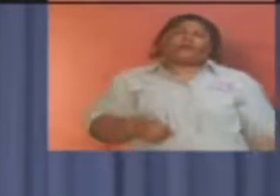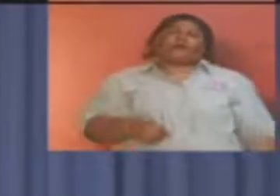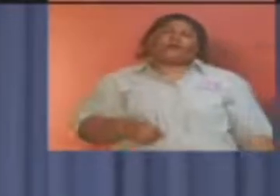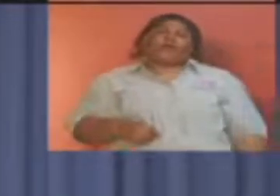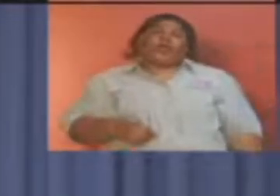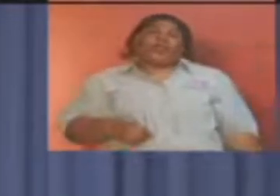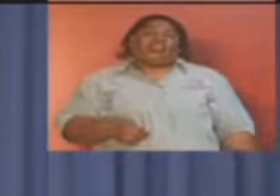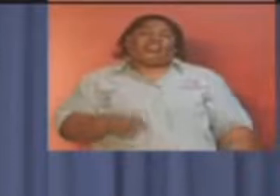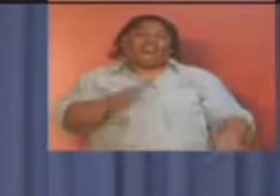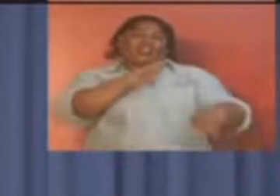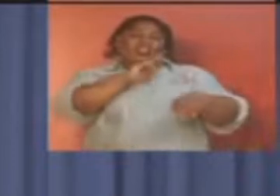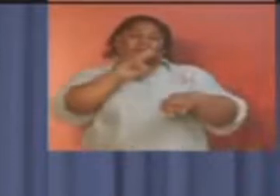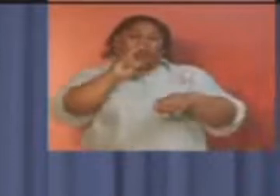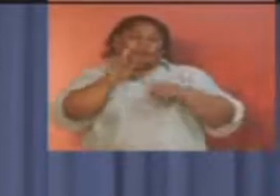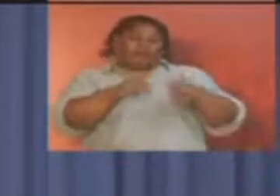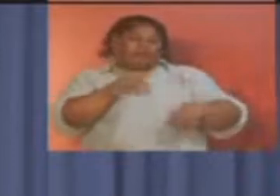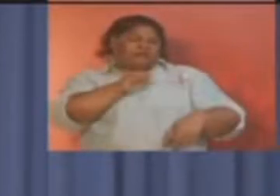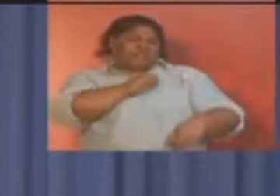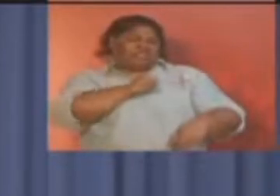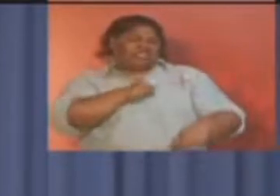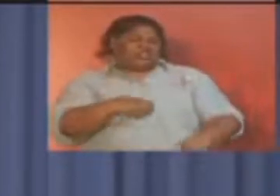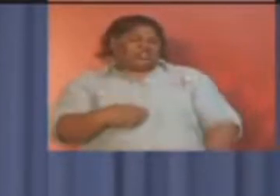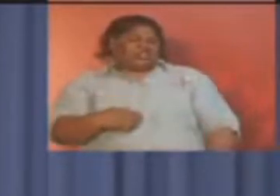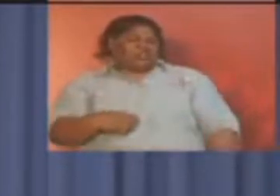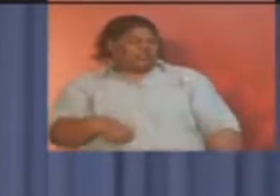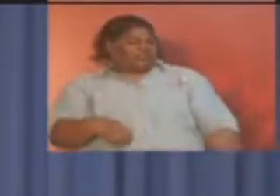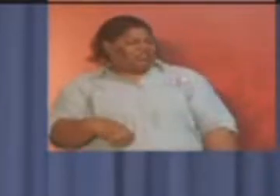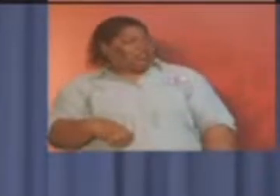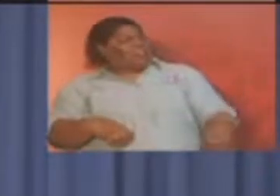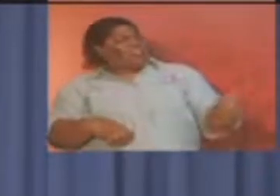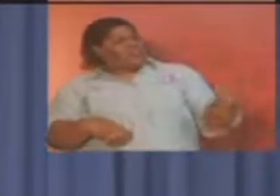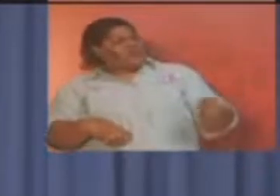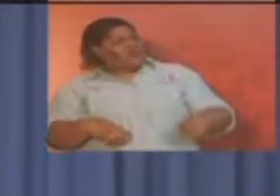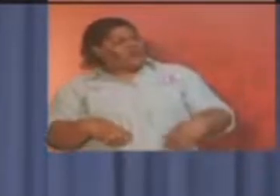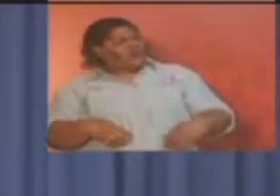got to demand that, but the man doing you that.